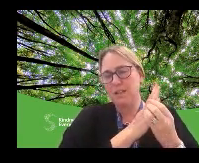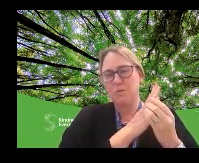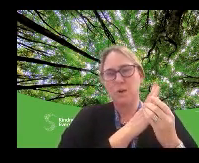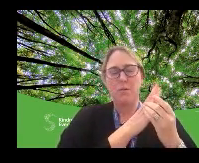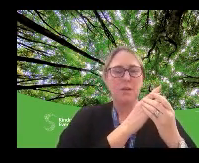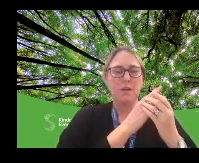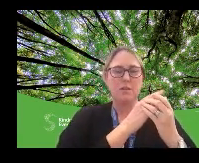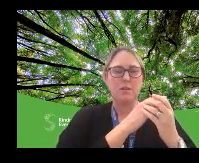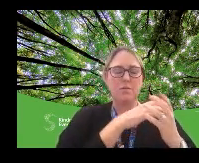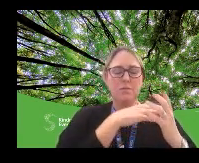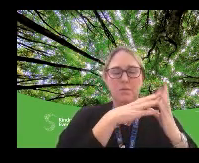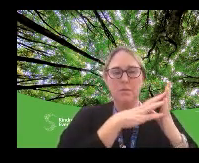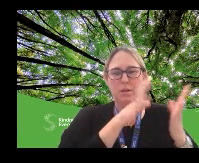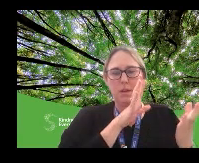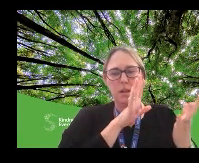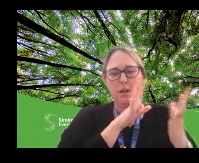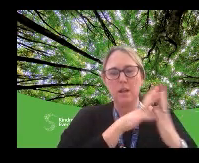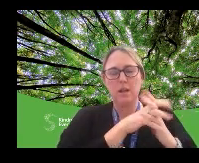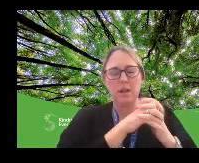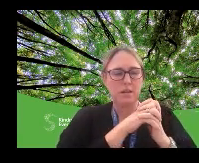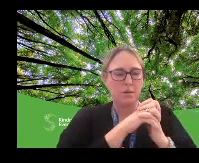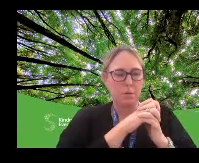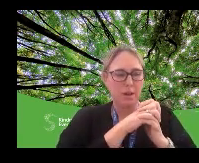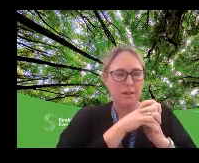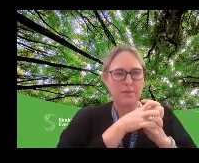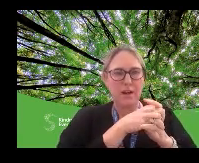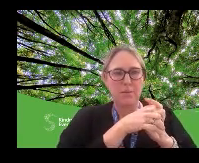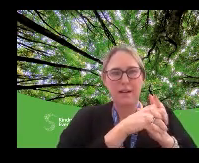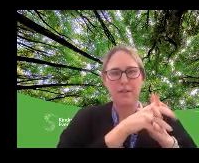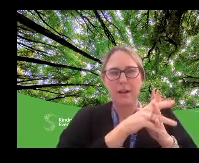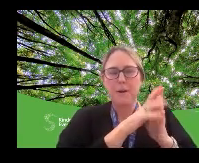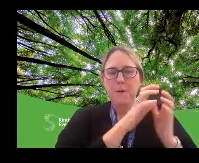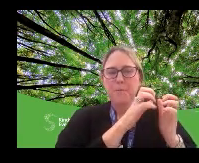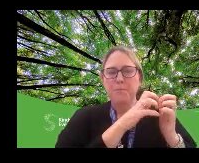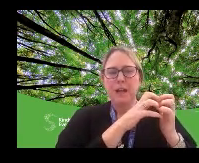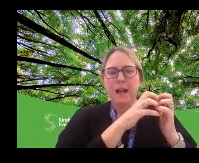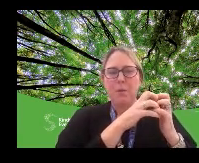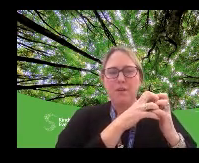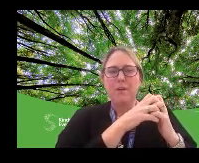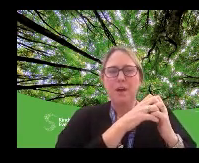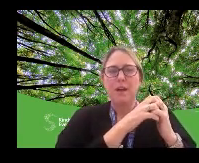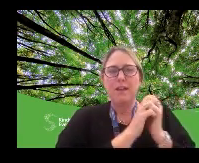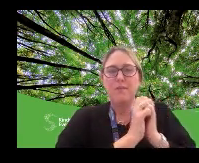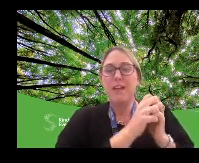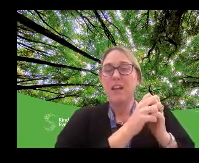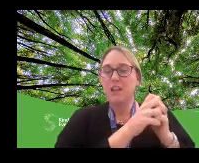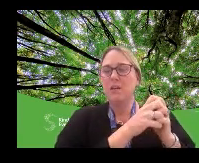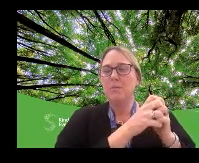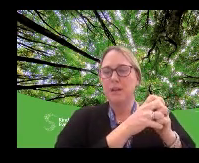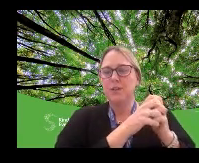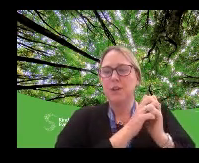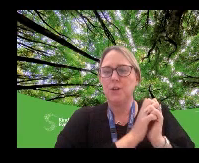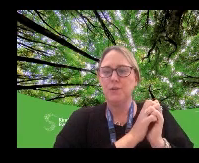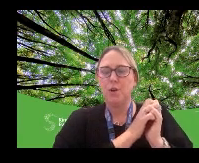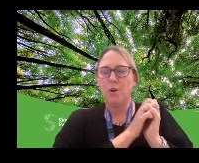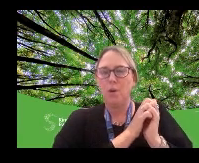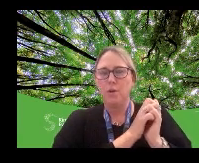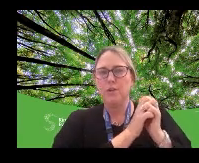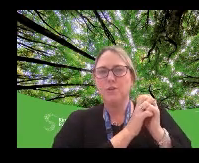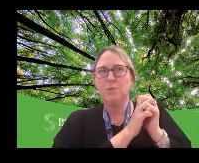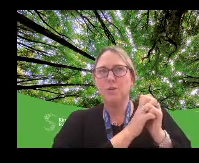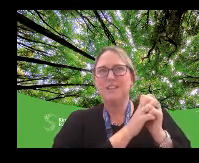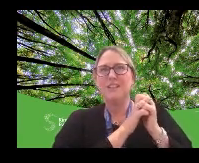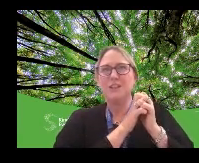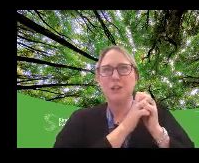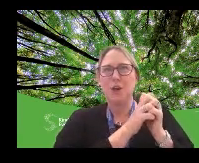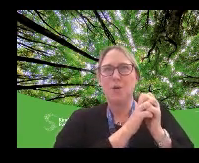best of our ability as well, with, you know, sort of with all the work that's available out there. However, if then a young person goes